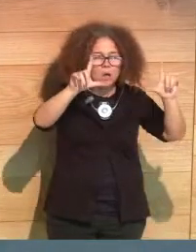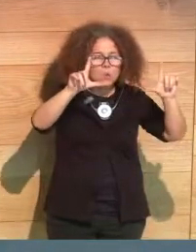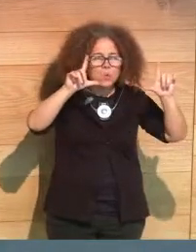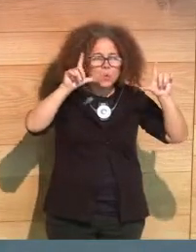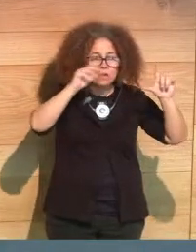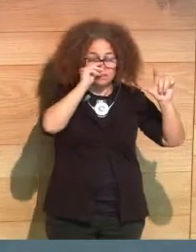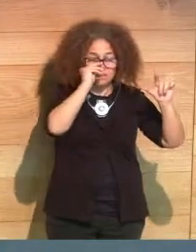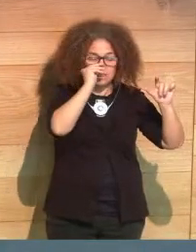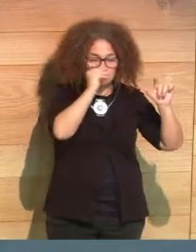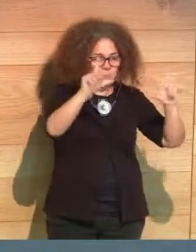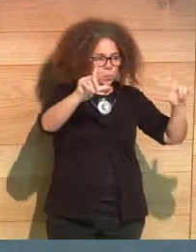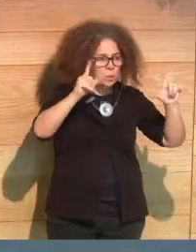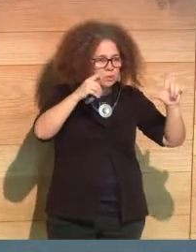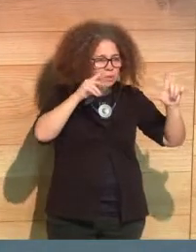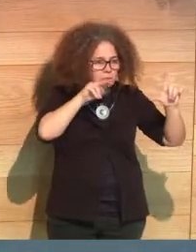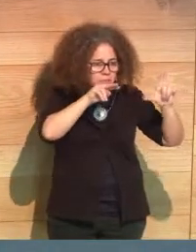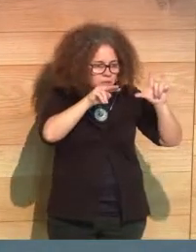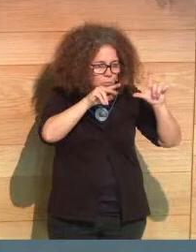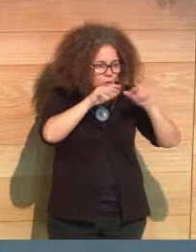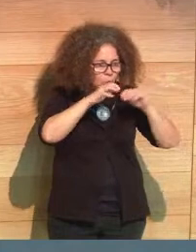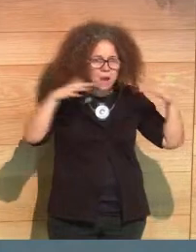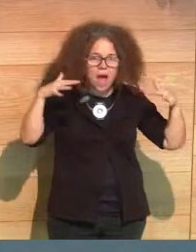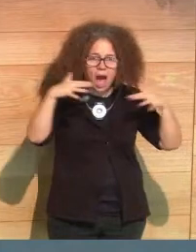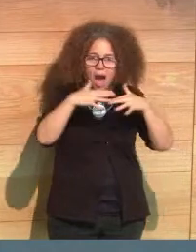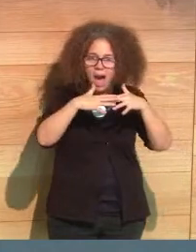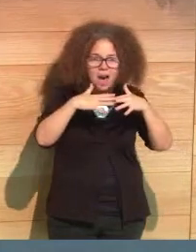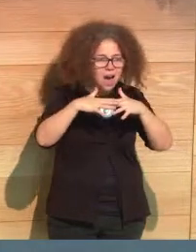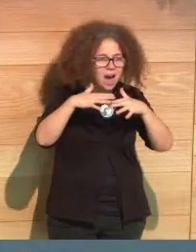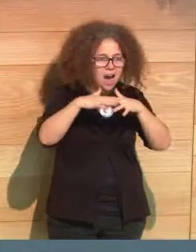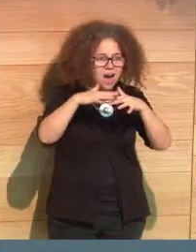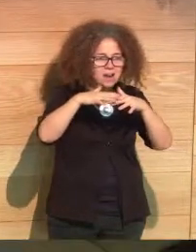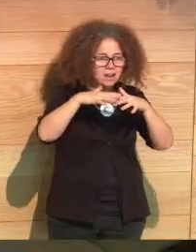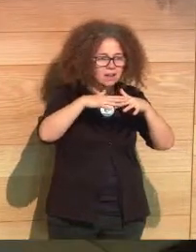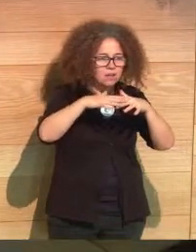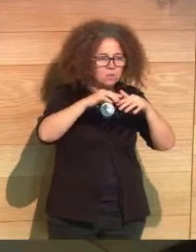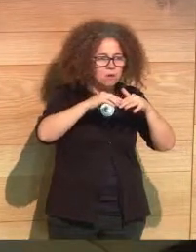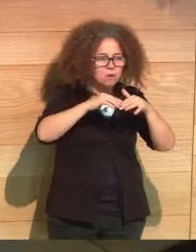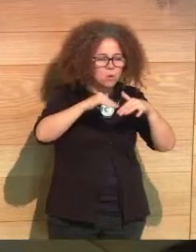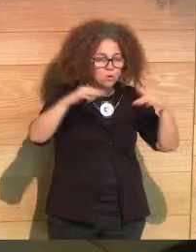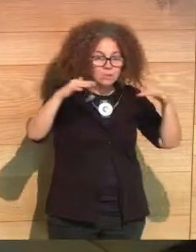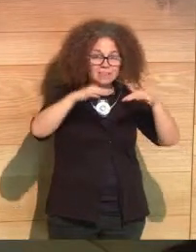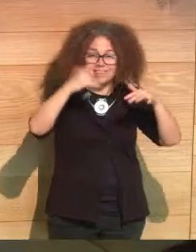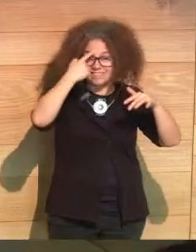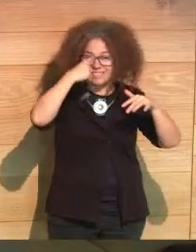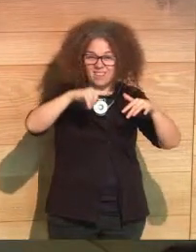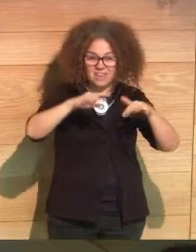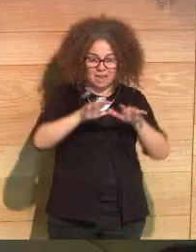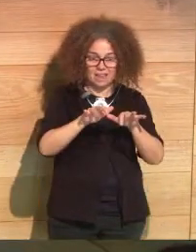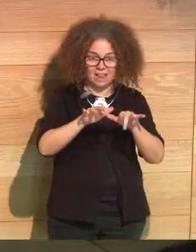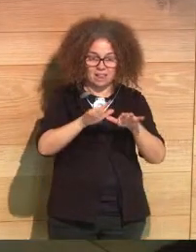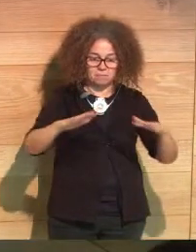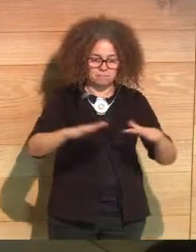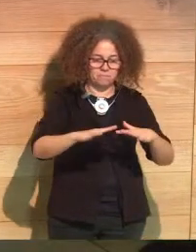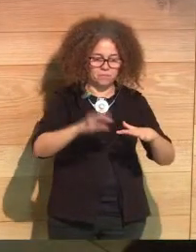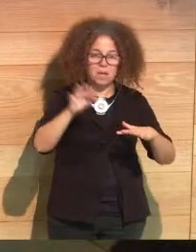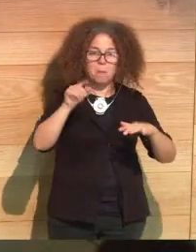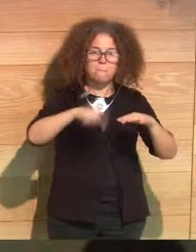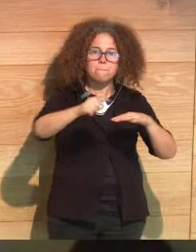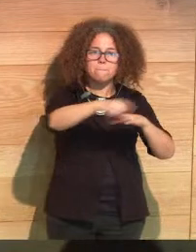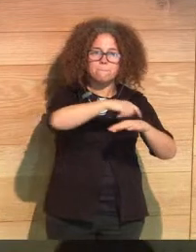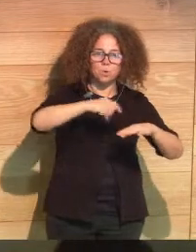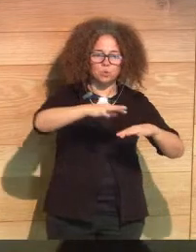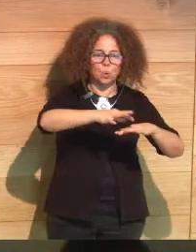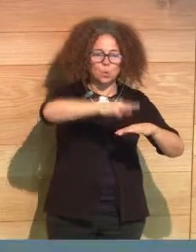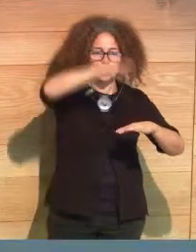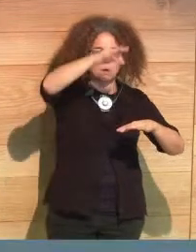very large grid, and there's an elevation of all the points that modify this grid. So from a distance, it looks